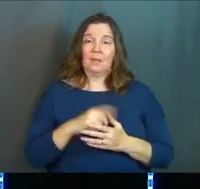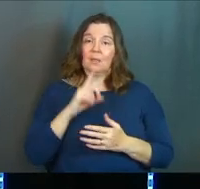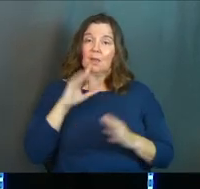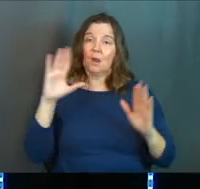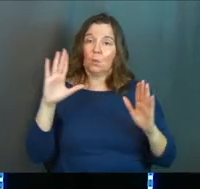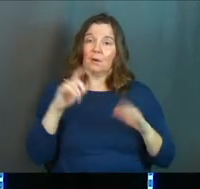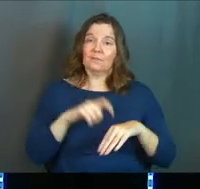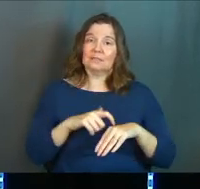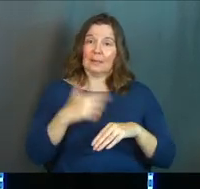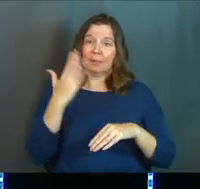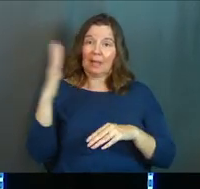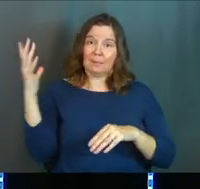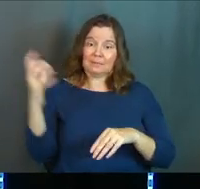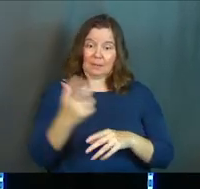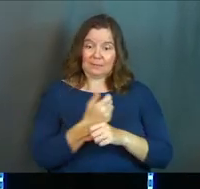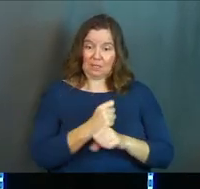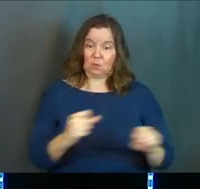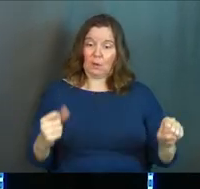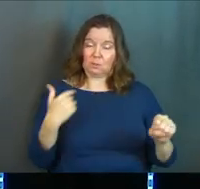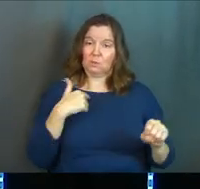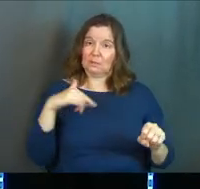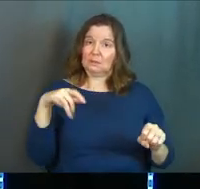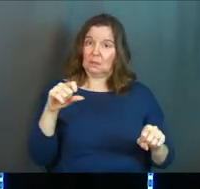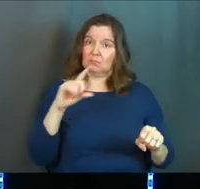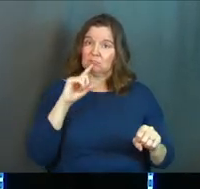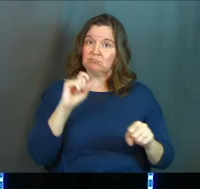There are wonderful times that God comes and he rescues us.